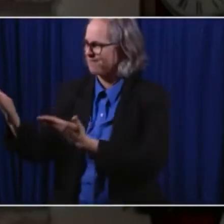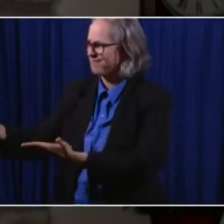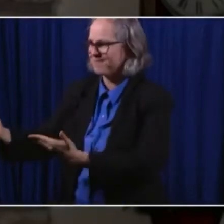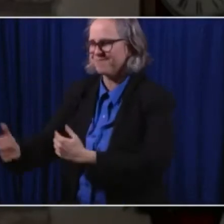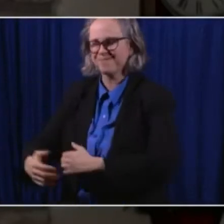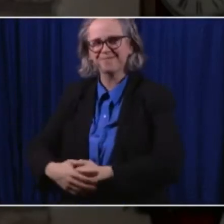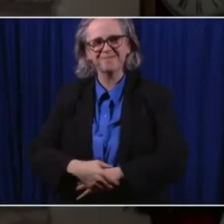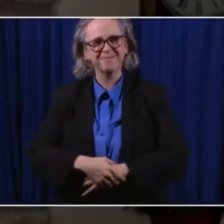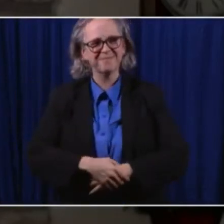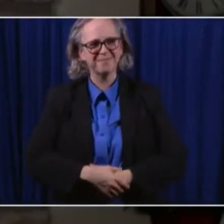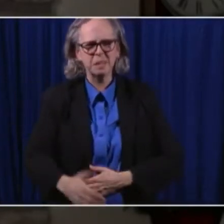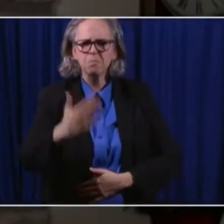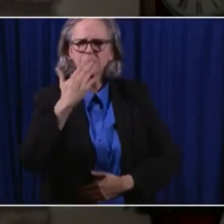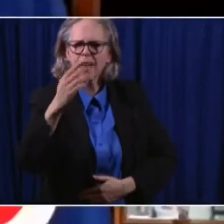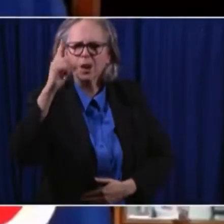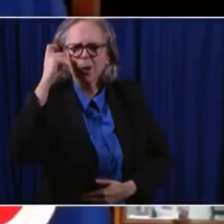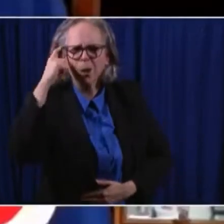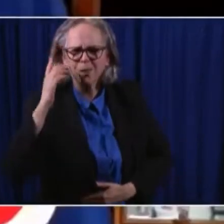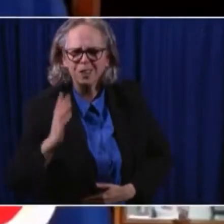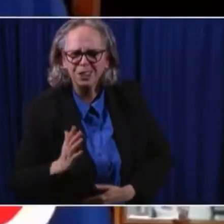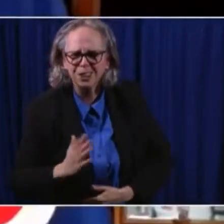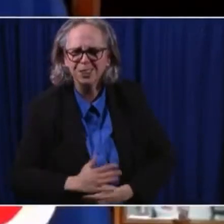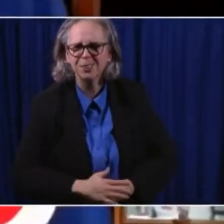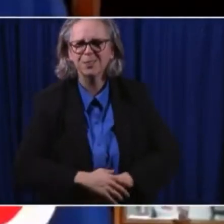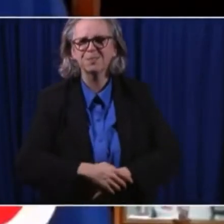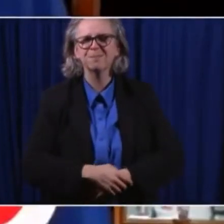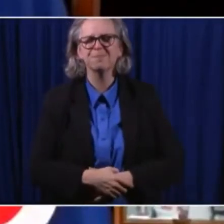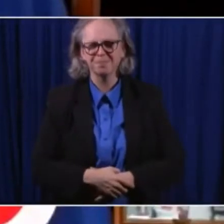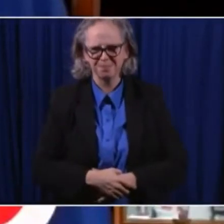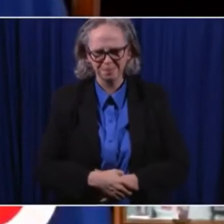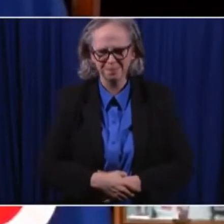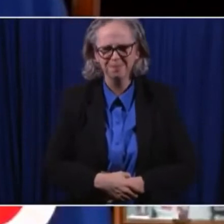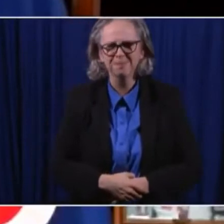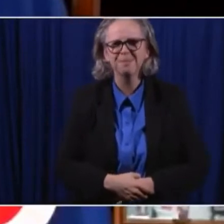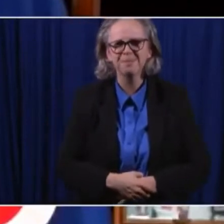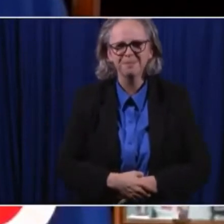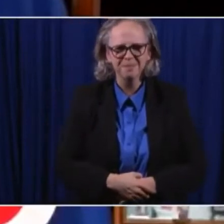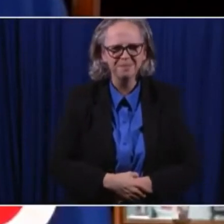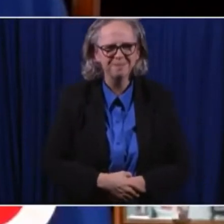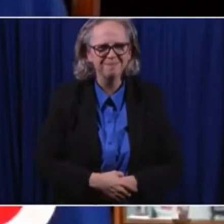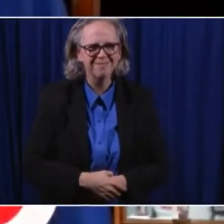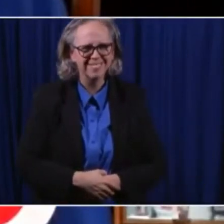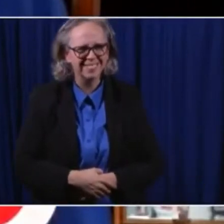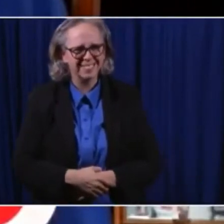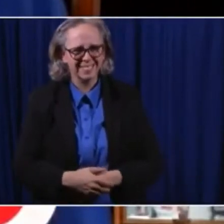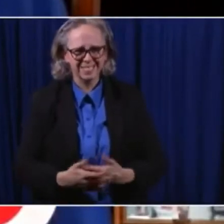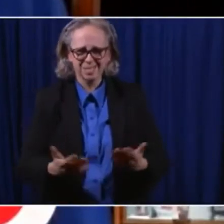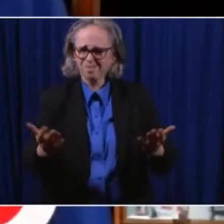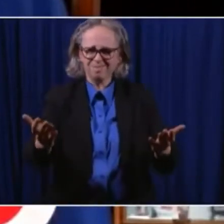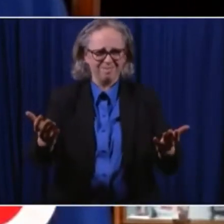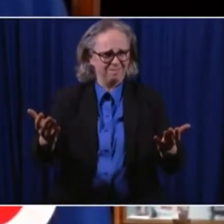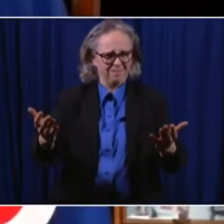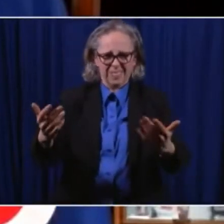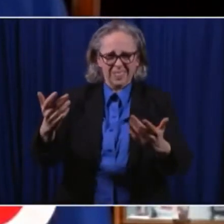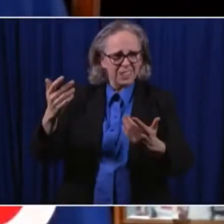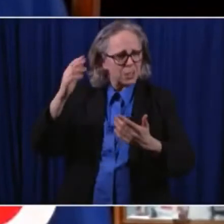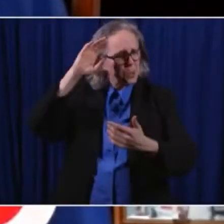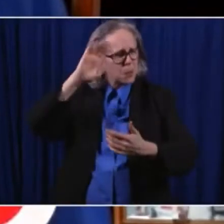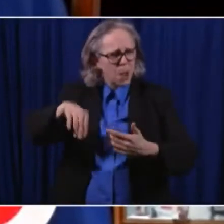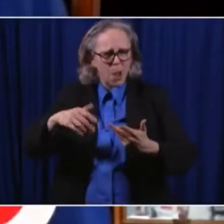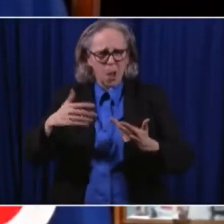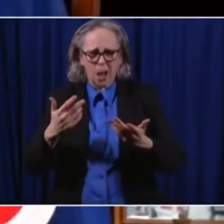Thanks, Governor. I know that it was exciting news when we were at the nursing homes and veterans homes on Friday,